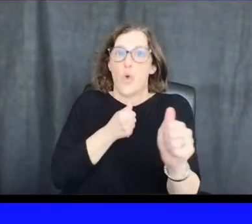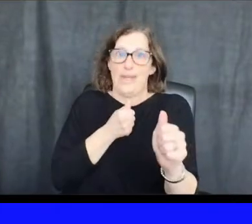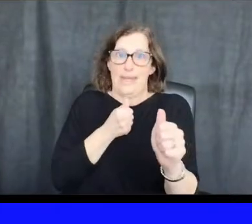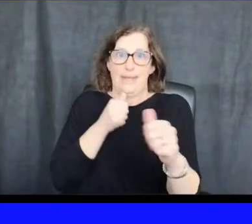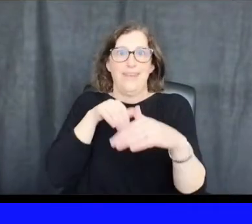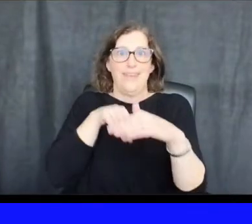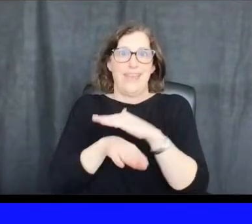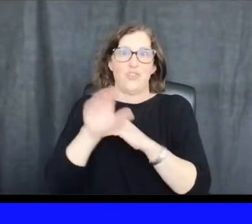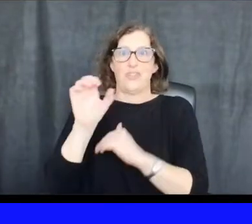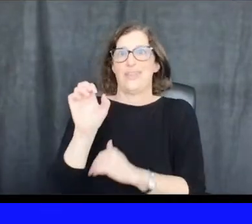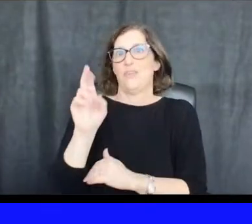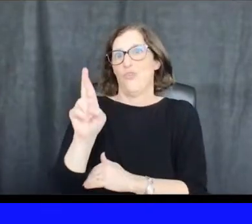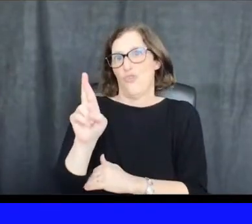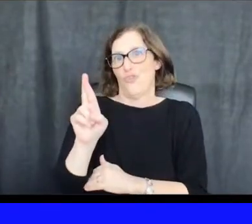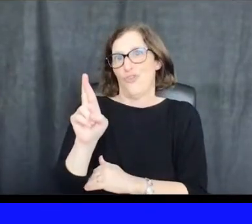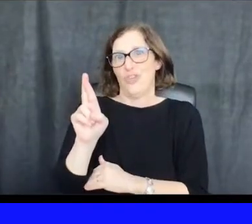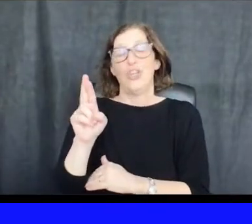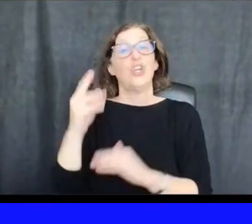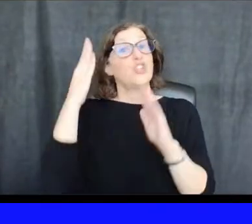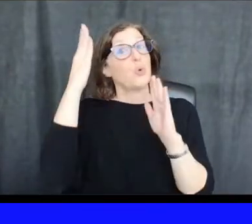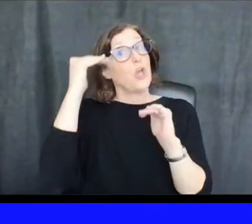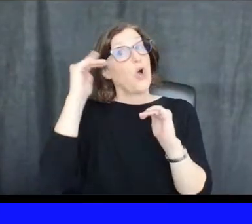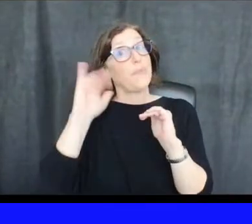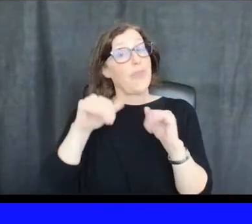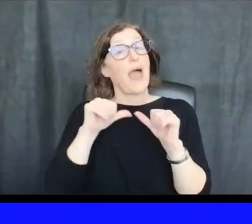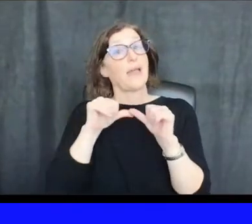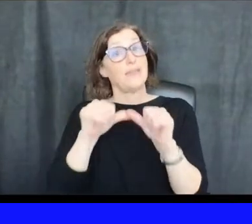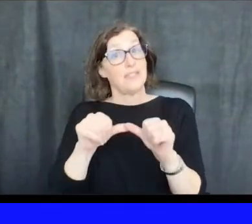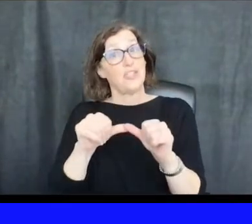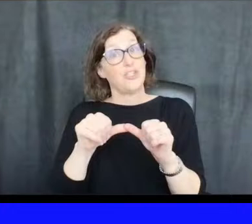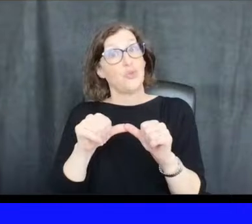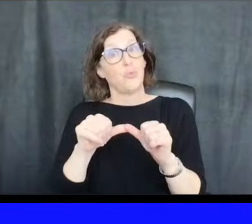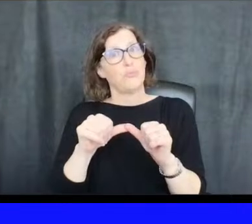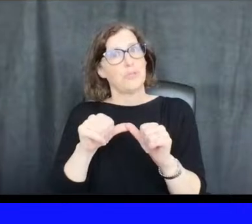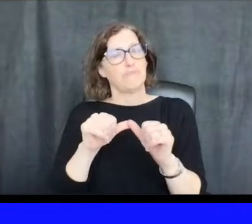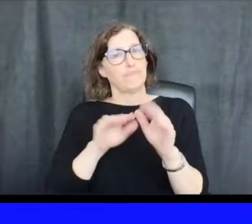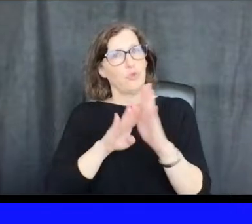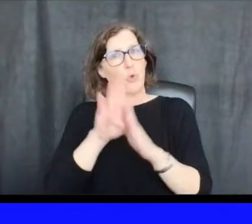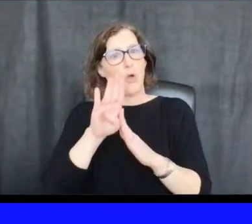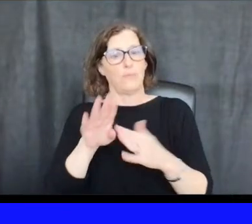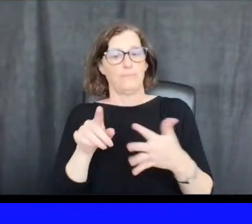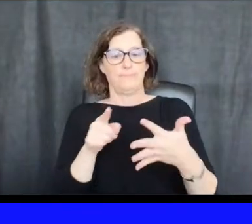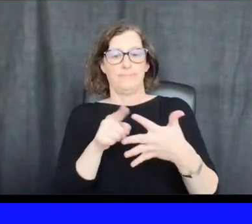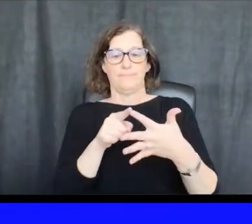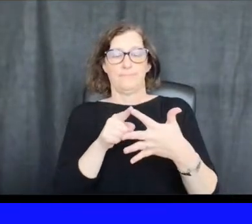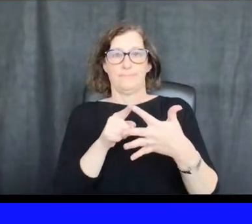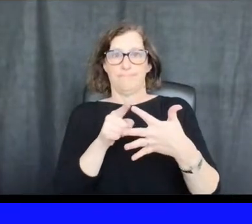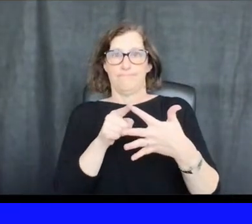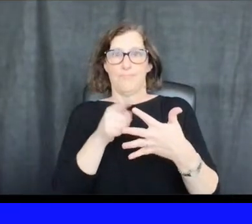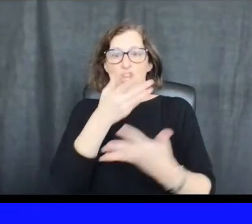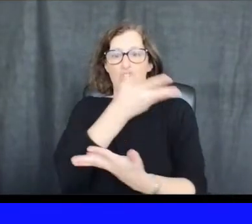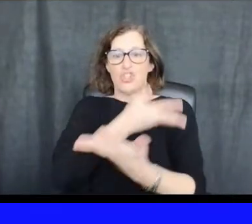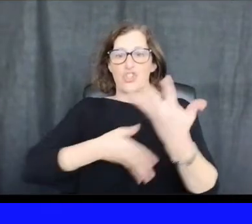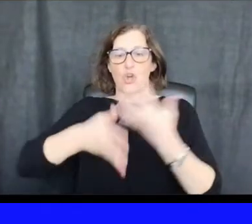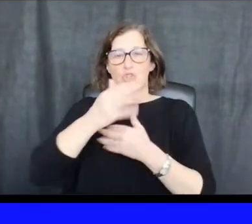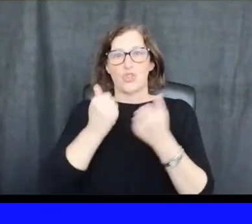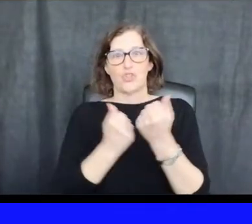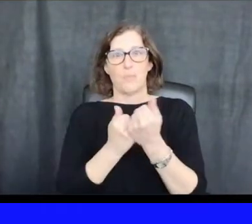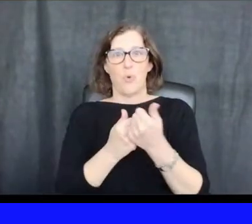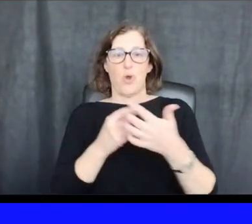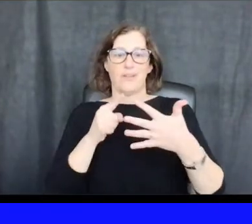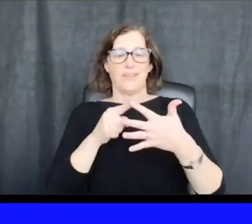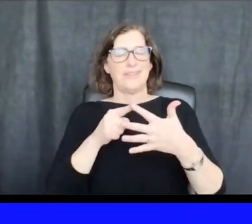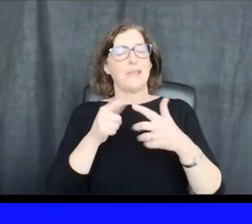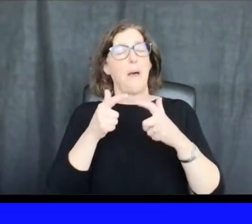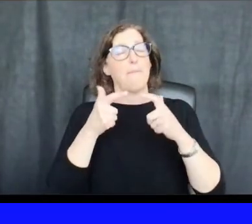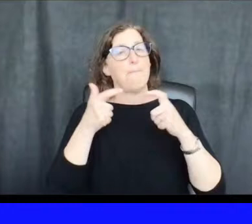day of a home attendant. Well, what are they supposed to do for the other 4 hours? A very common problem. The CHWs have